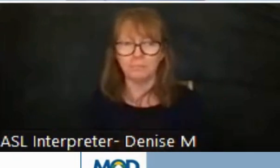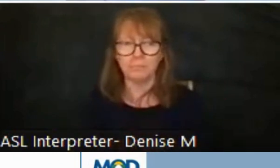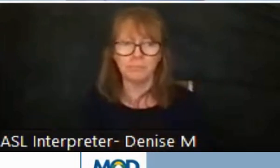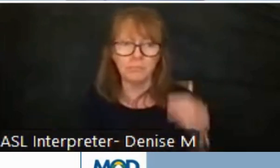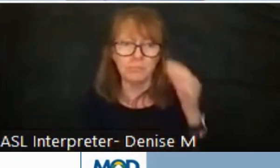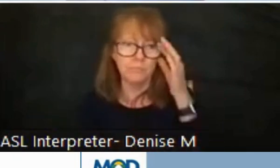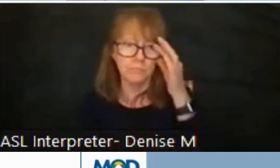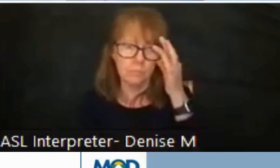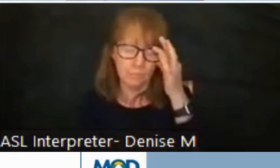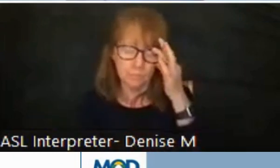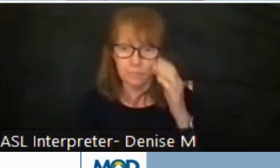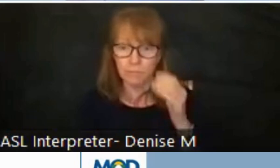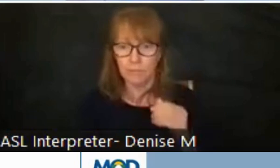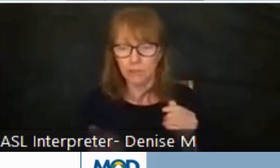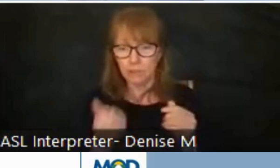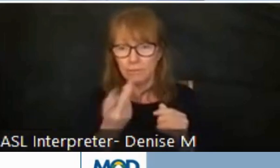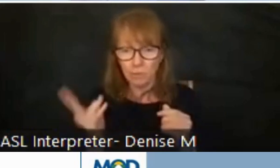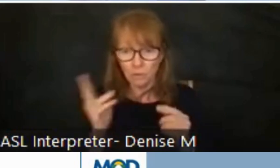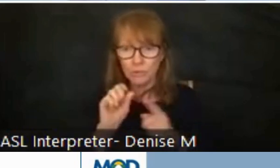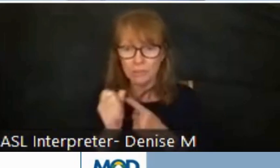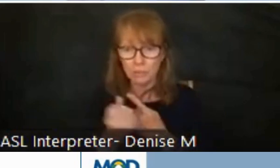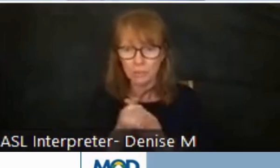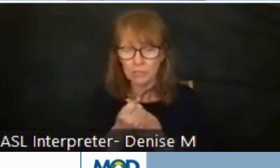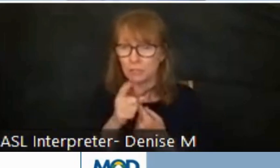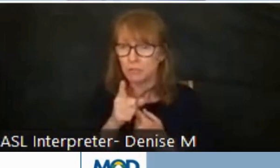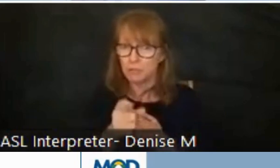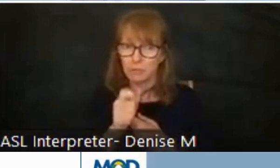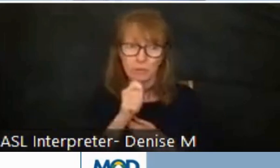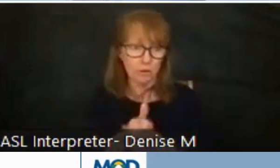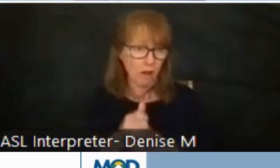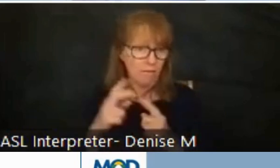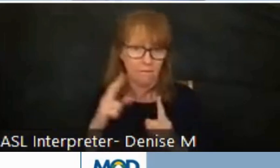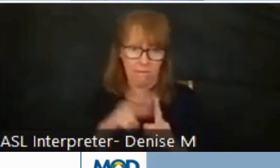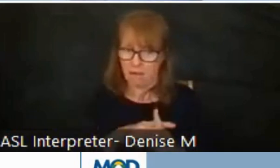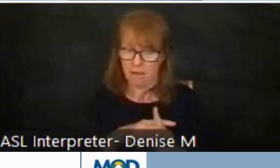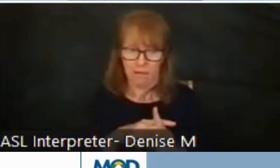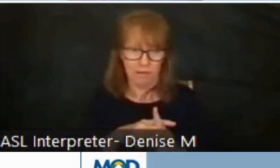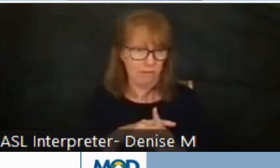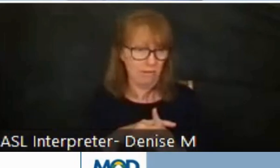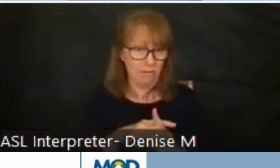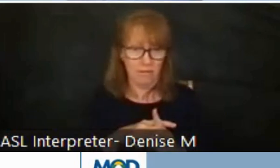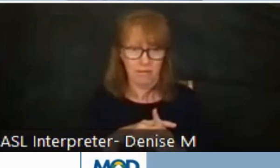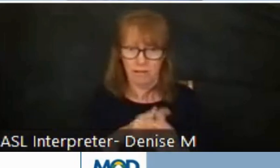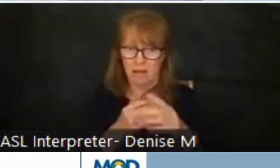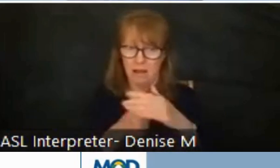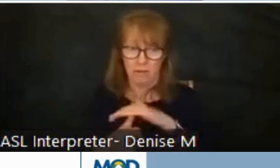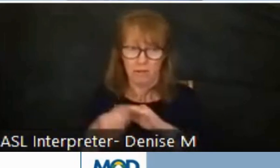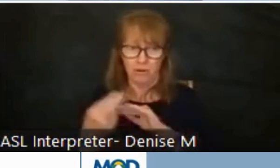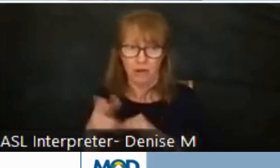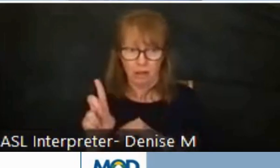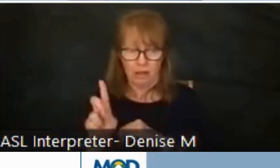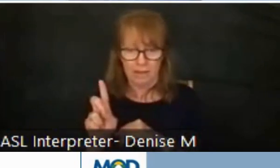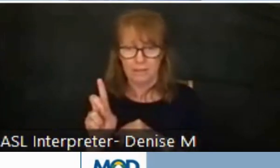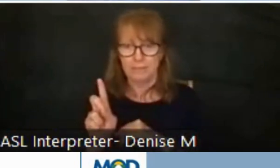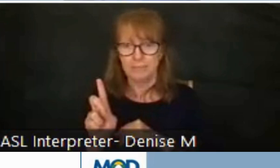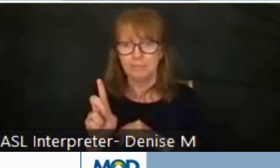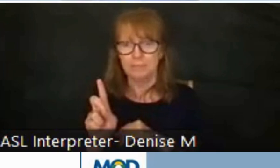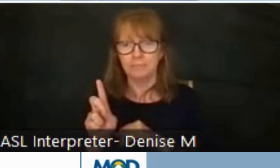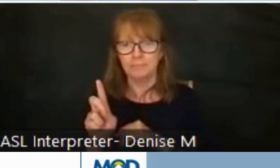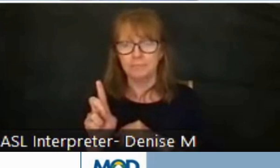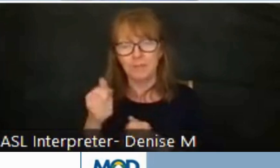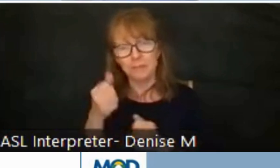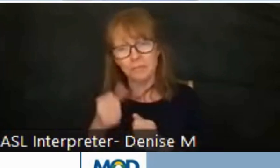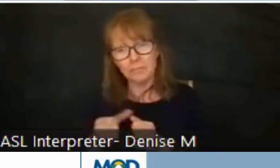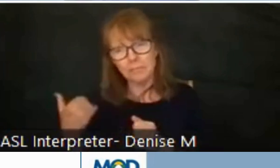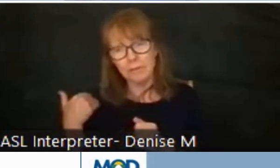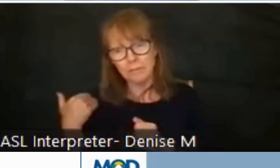Okay, so there are a few situations where you would not file a housing discrimination complaint at HUD, and you probably recall from earlier that